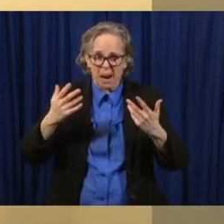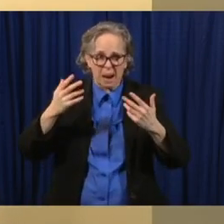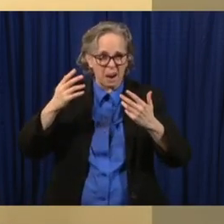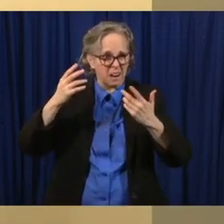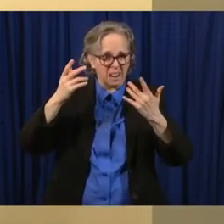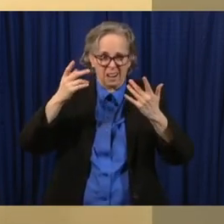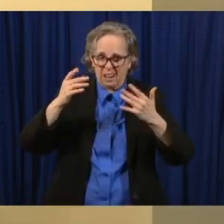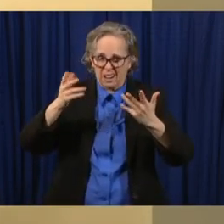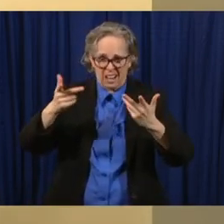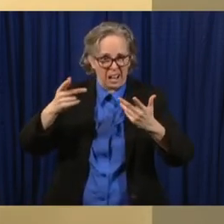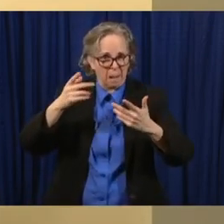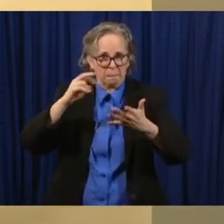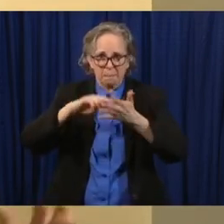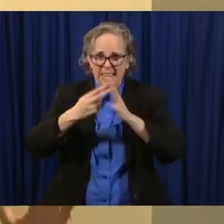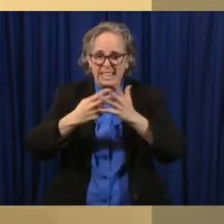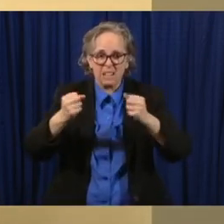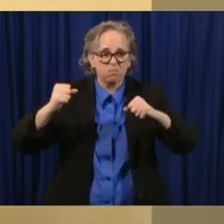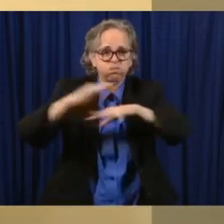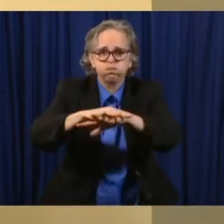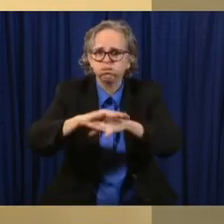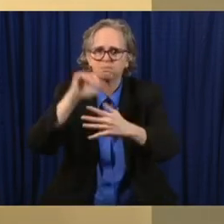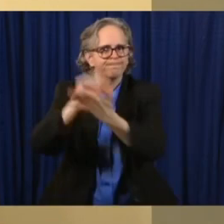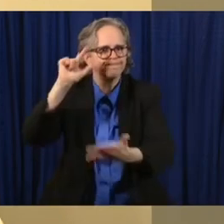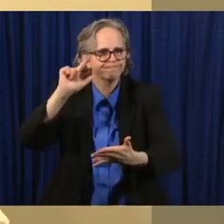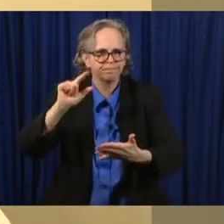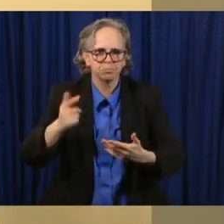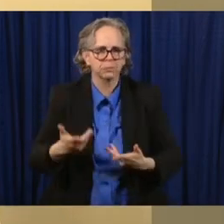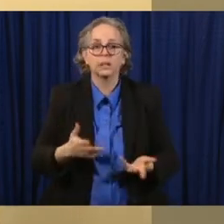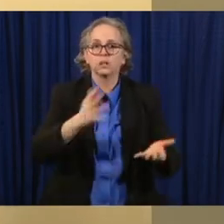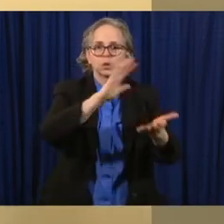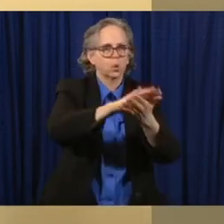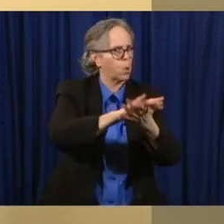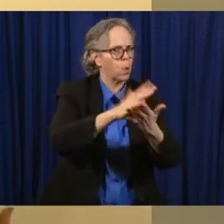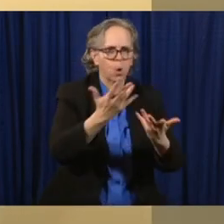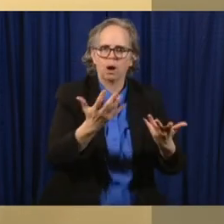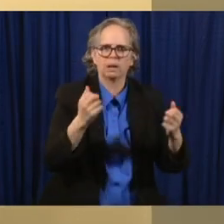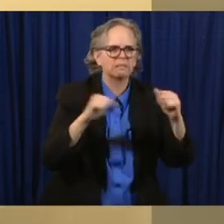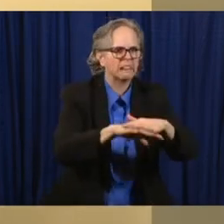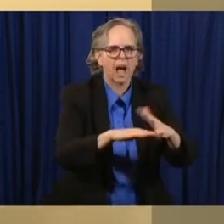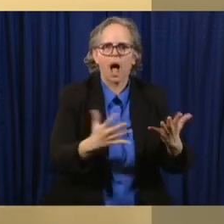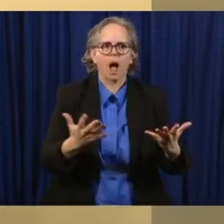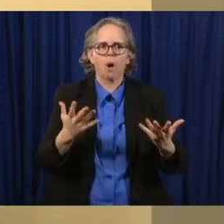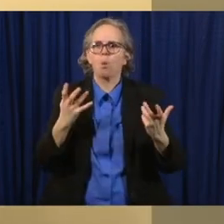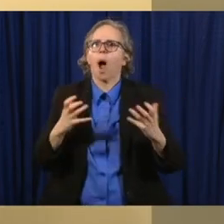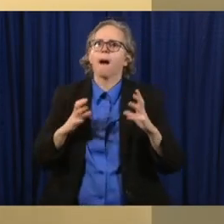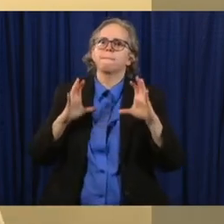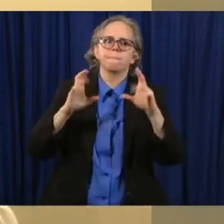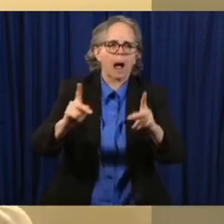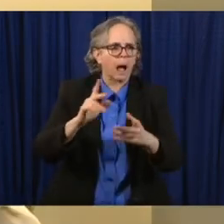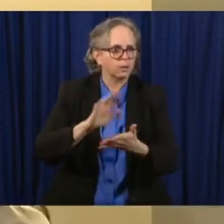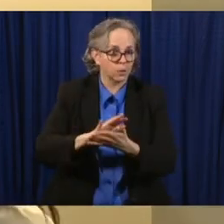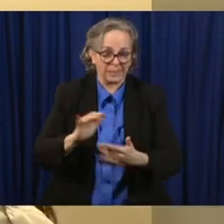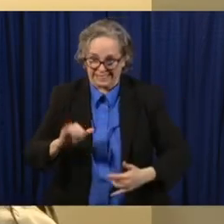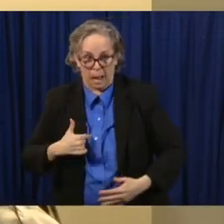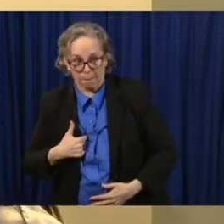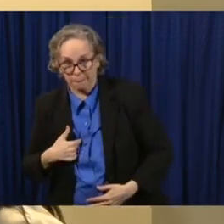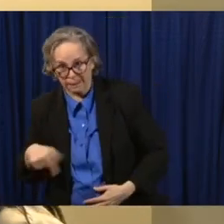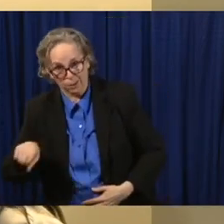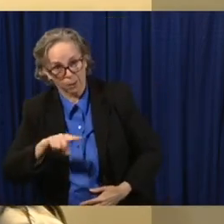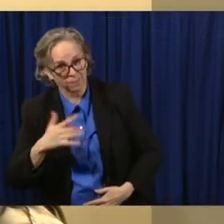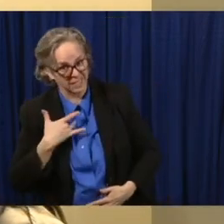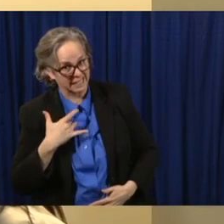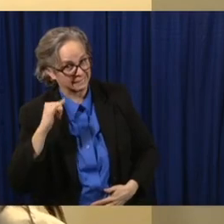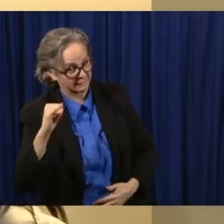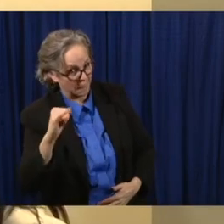So people were longing to get back to life the way we're all longing right now. And so in